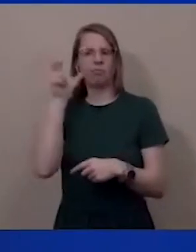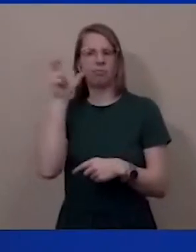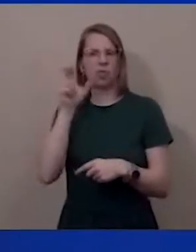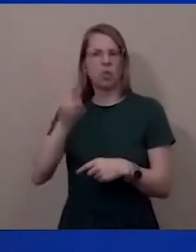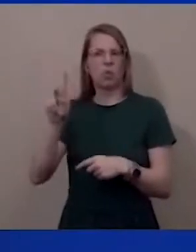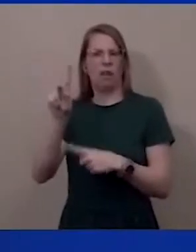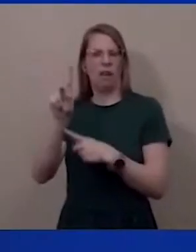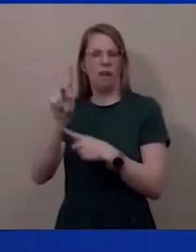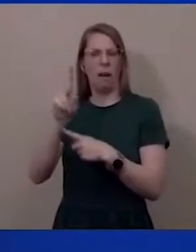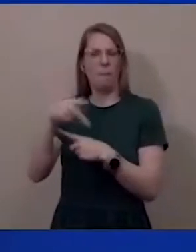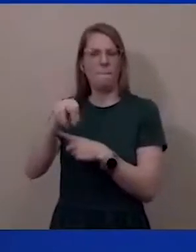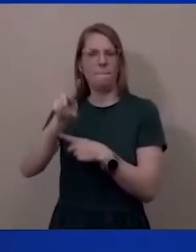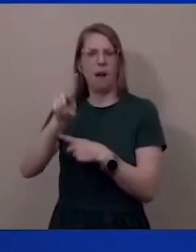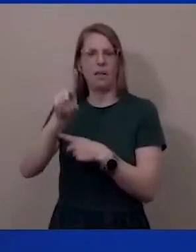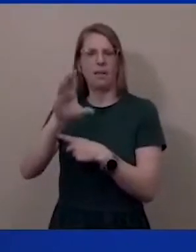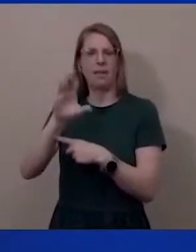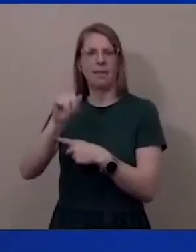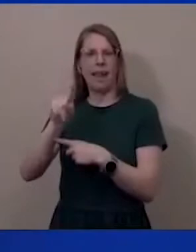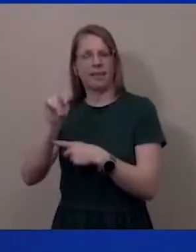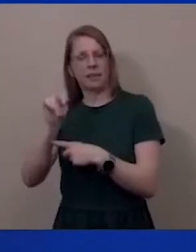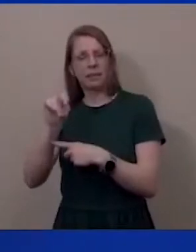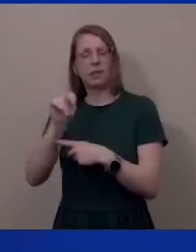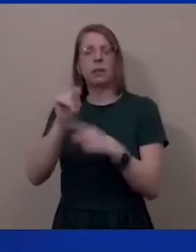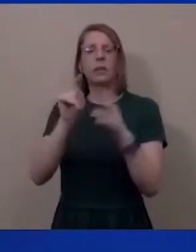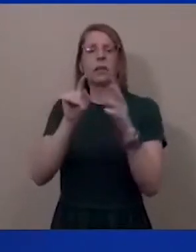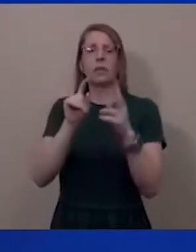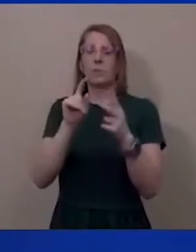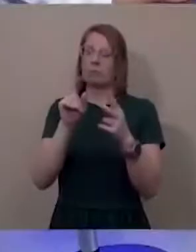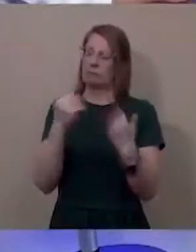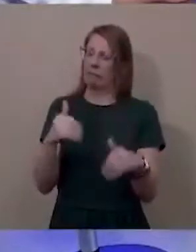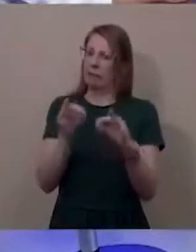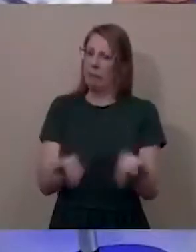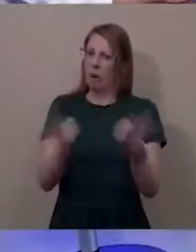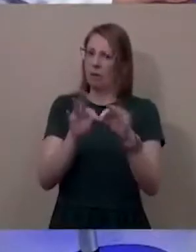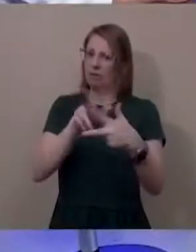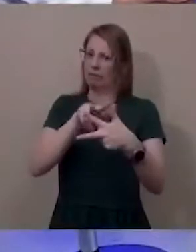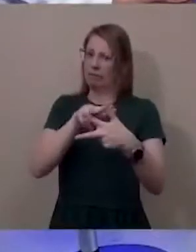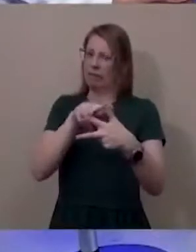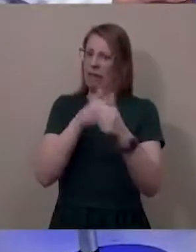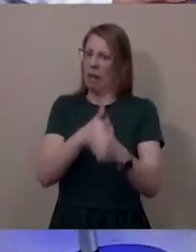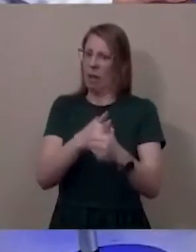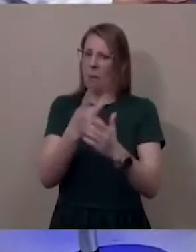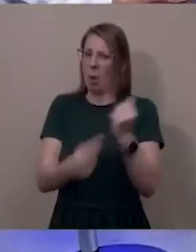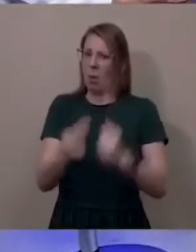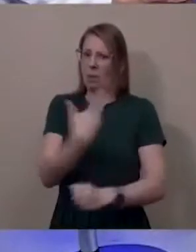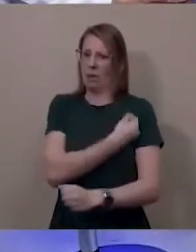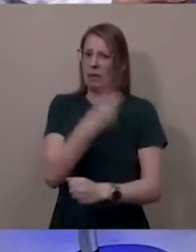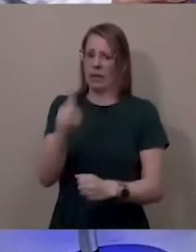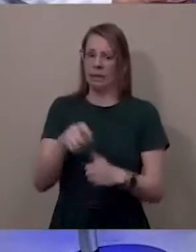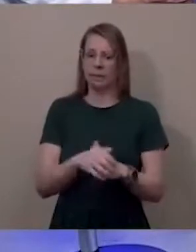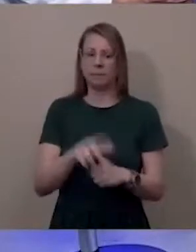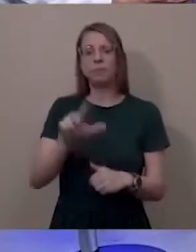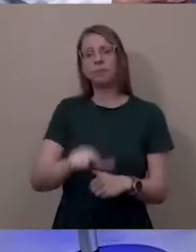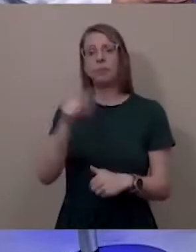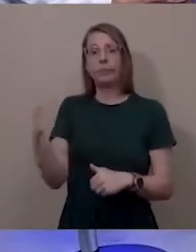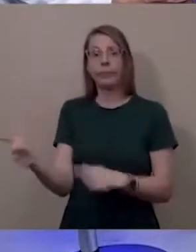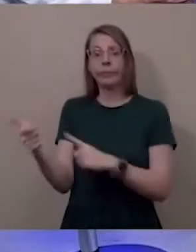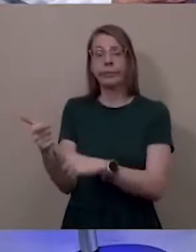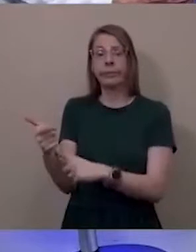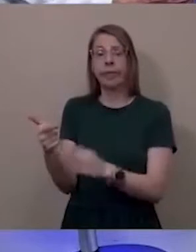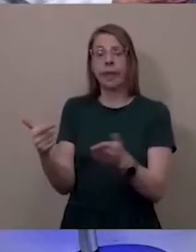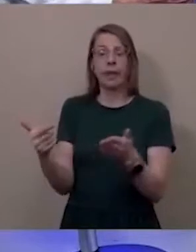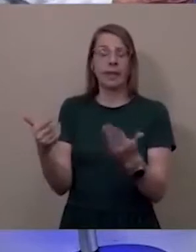something we'll want to keep an eye on, the necessity of a 2-shot regimen. Jeff Burns. I hear there's no reporters on the line, so I'm going to segue right over to you.